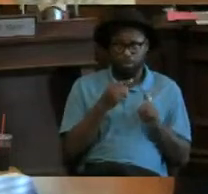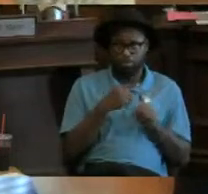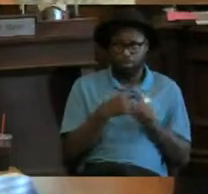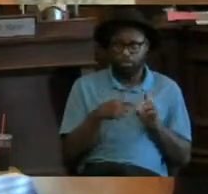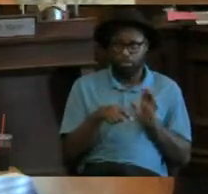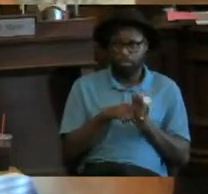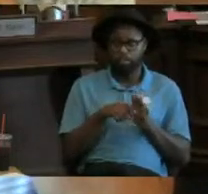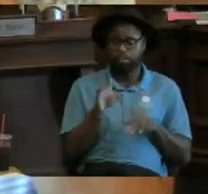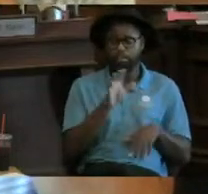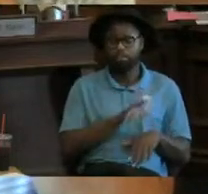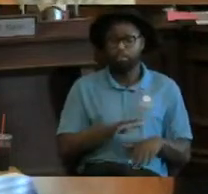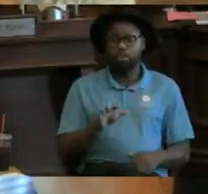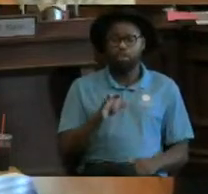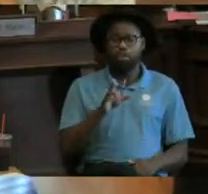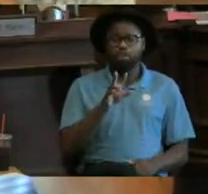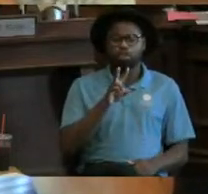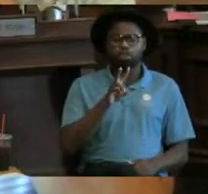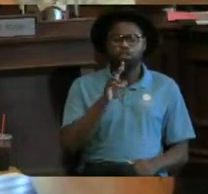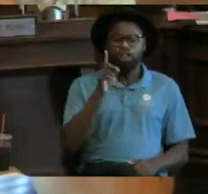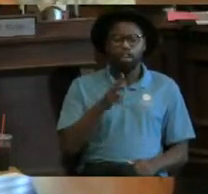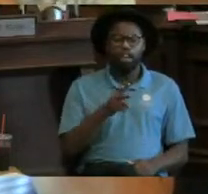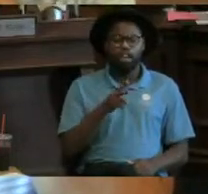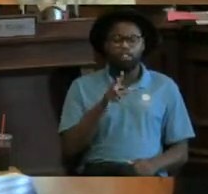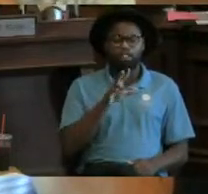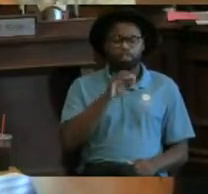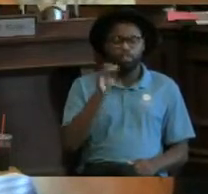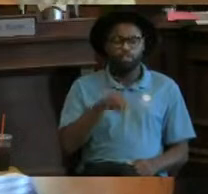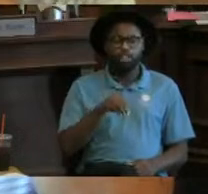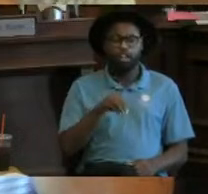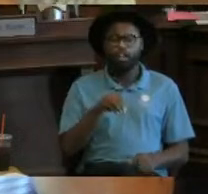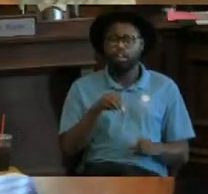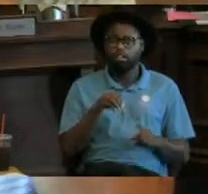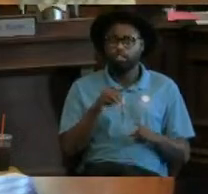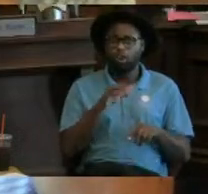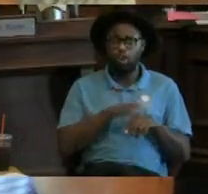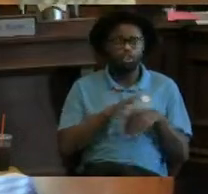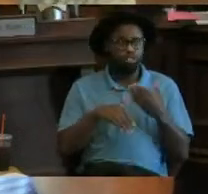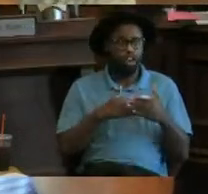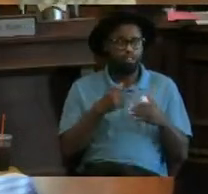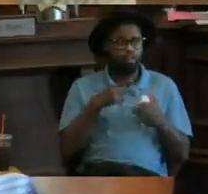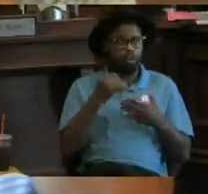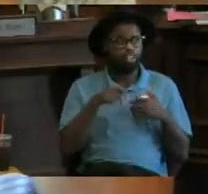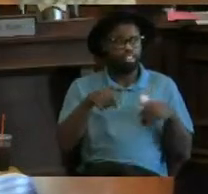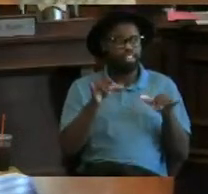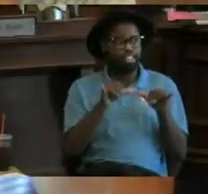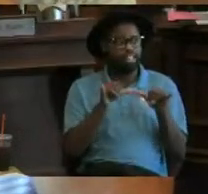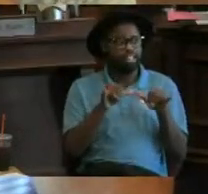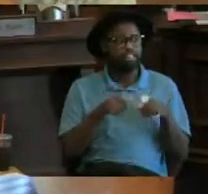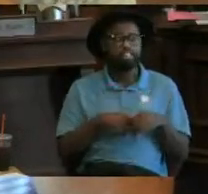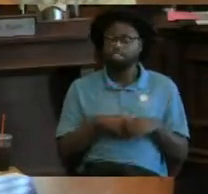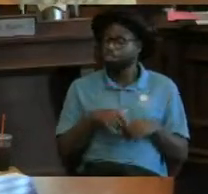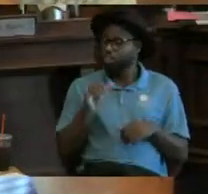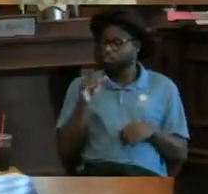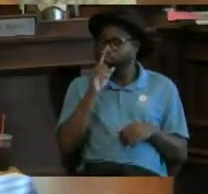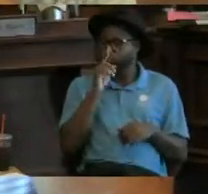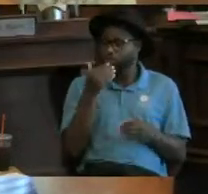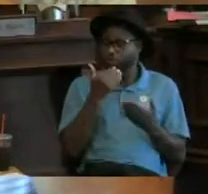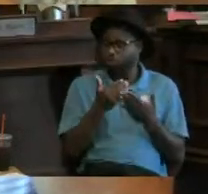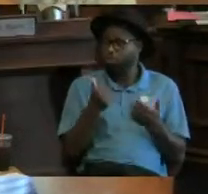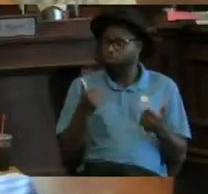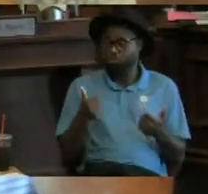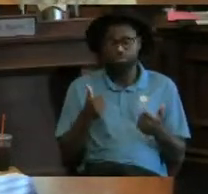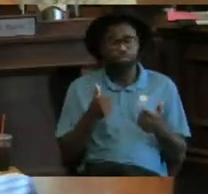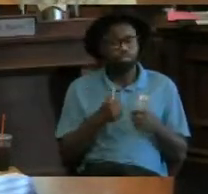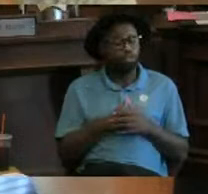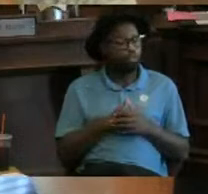around 2.5% to 3% above what we thought, which on a project of this size, relatively $12 million or so, that's pretty good. And again, we haven't started